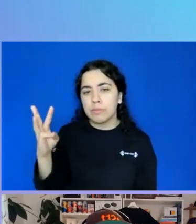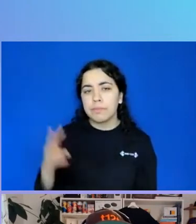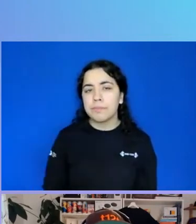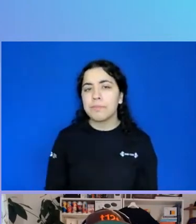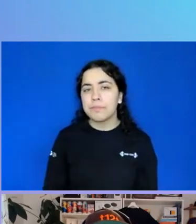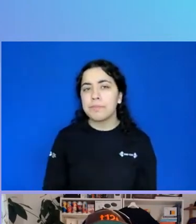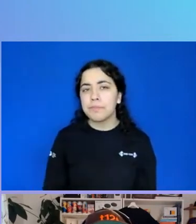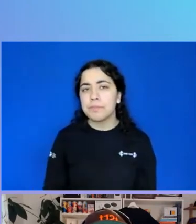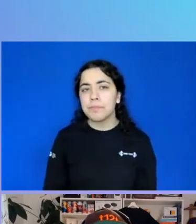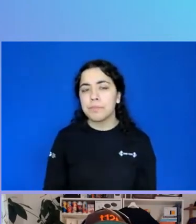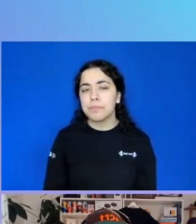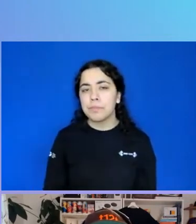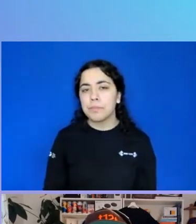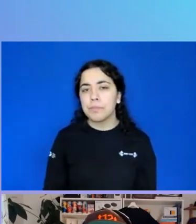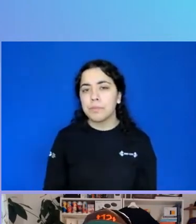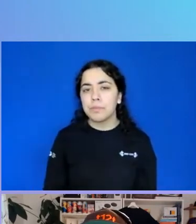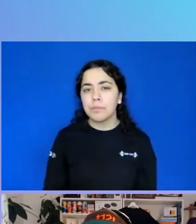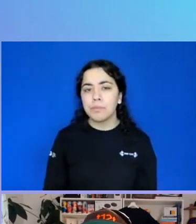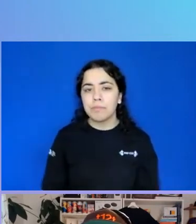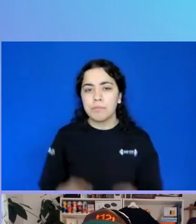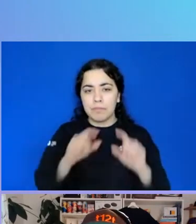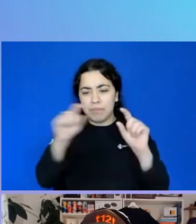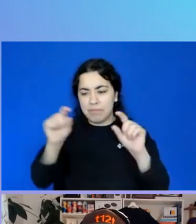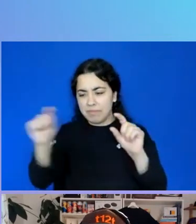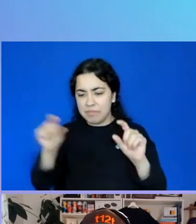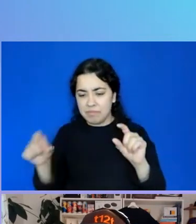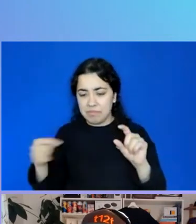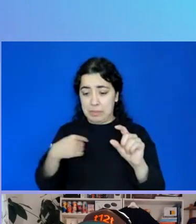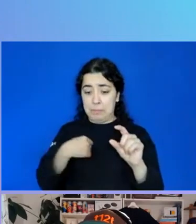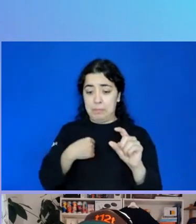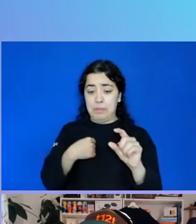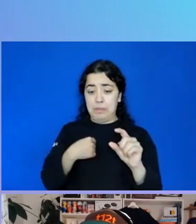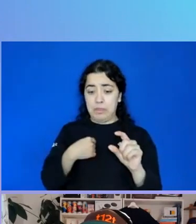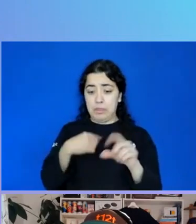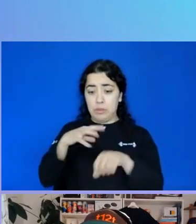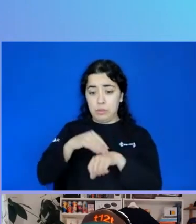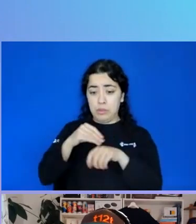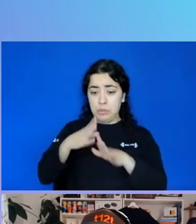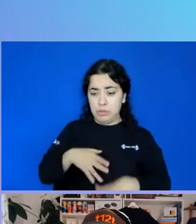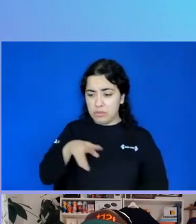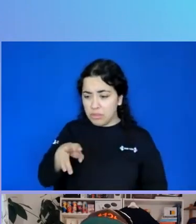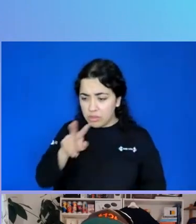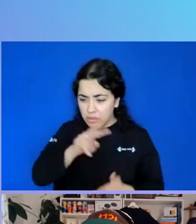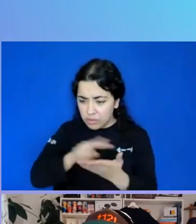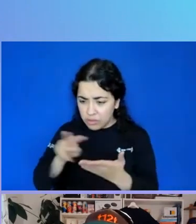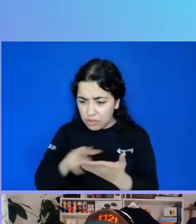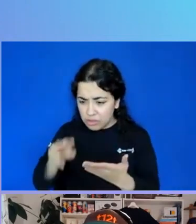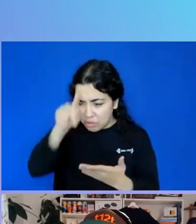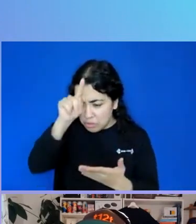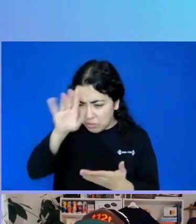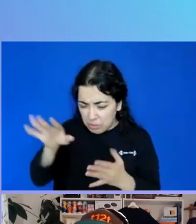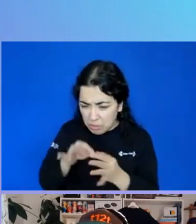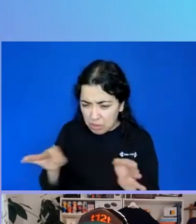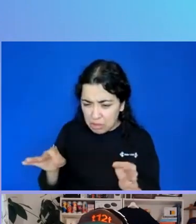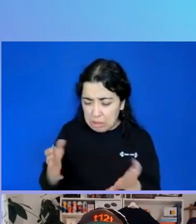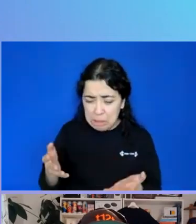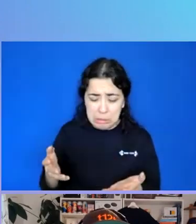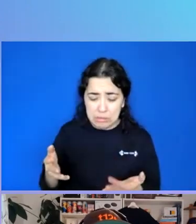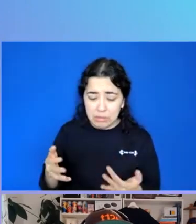And doesn't make sense to me as a Swedish person, even though I know a little bit of drunken German.